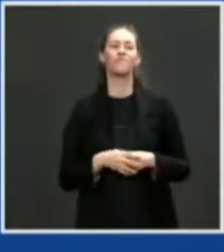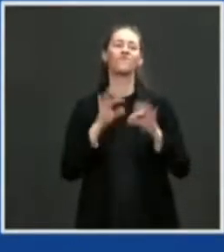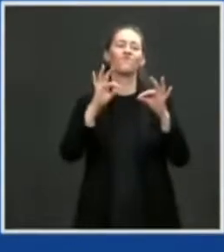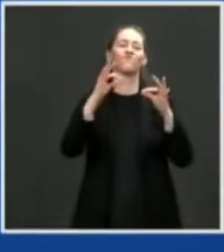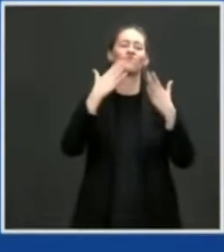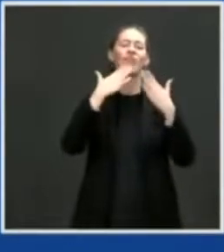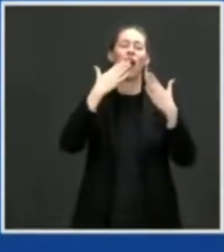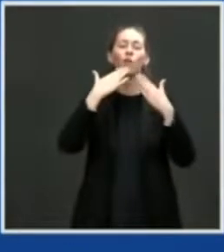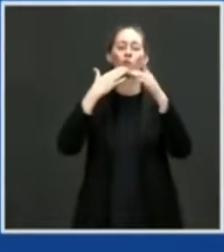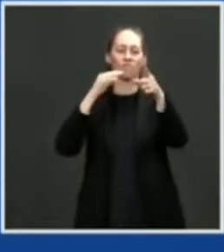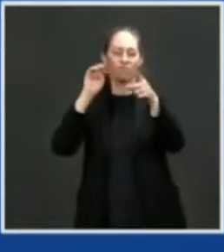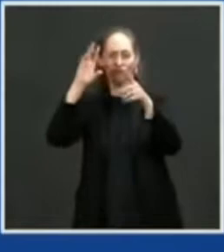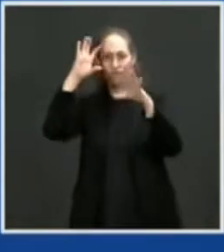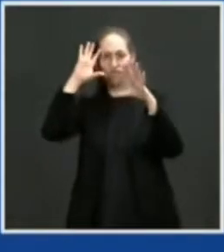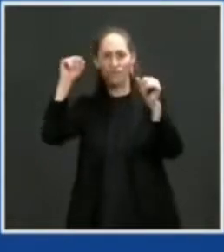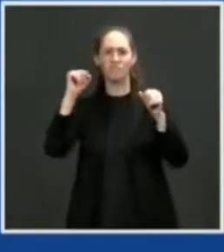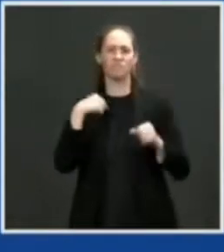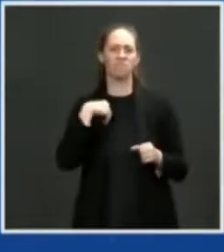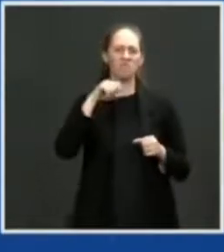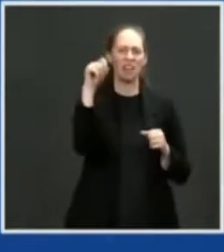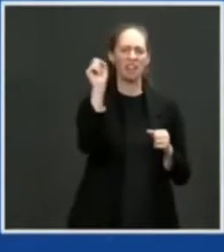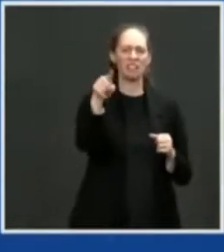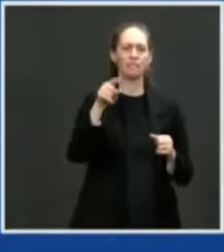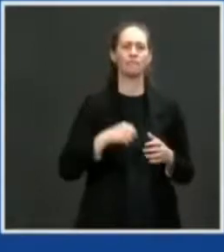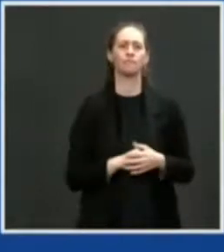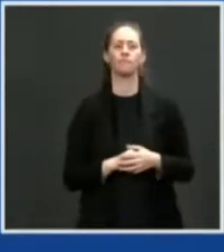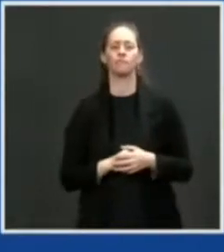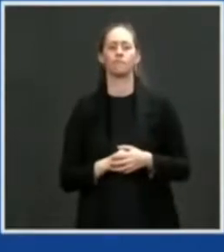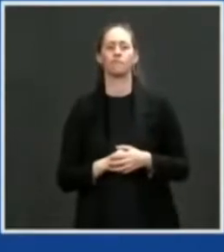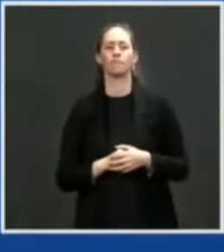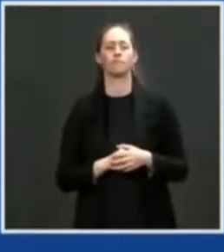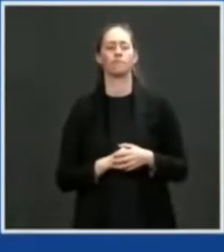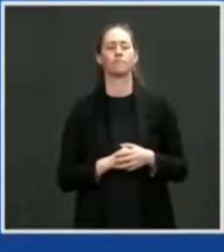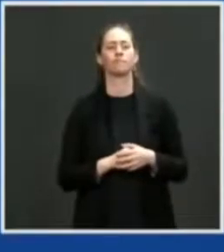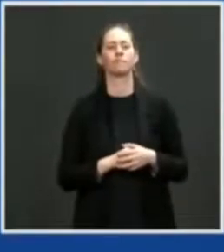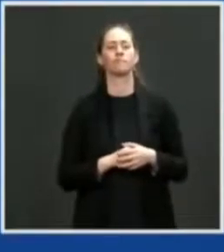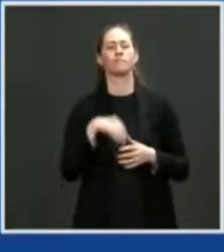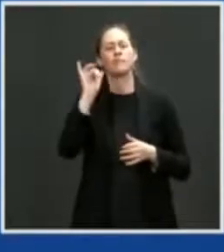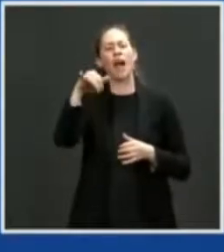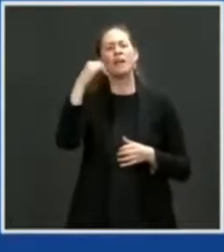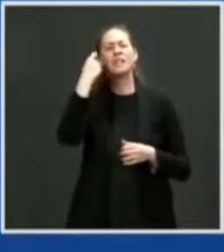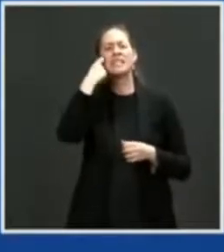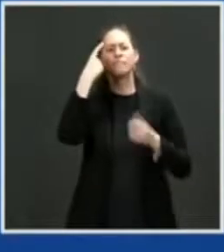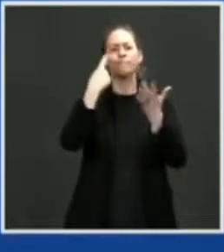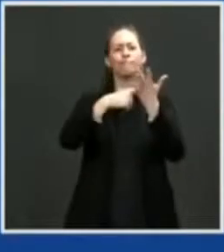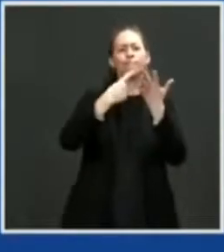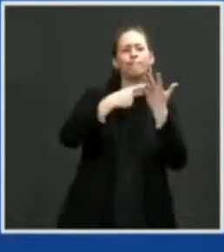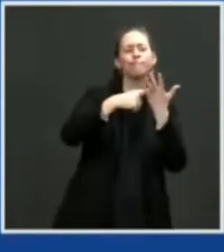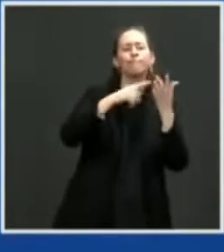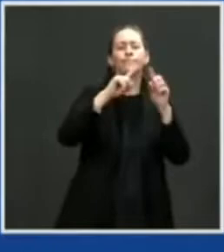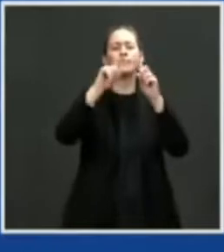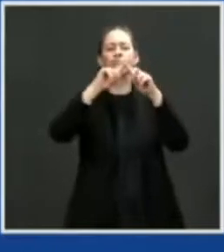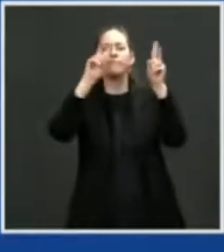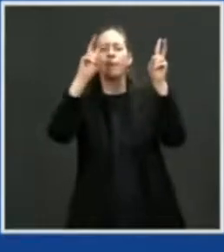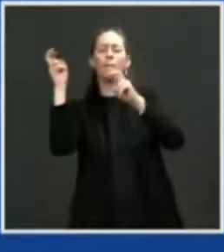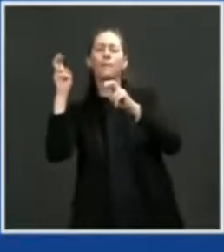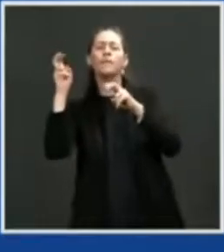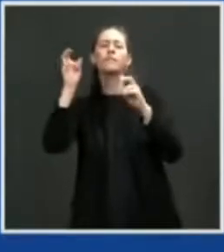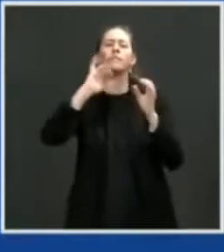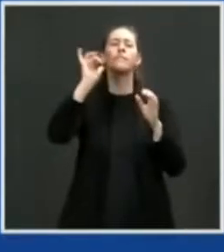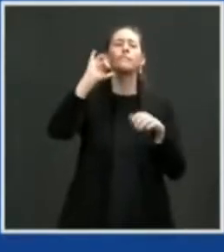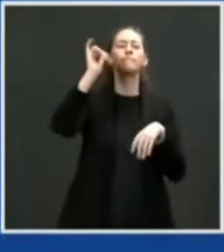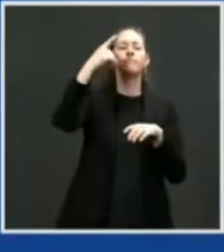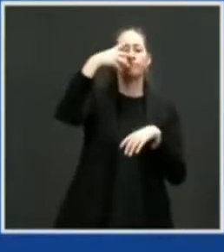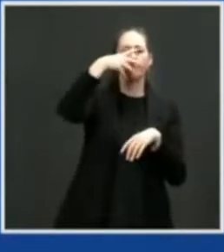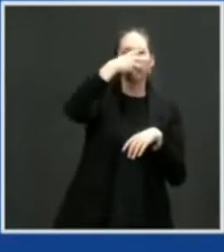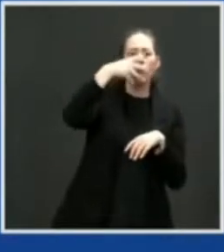given the conditions that You're were the just next contestant laid on The out Price is Right. at the migrant facilities at the U.S. border, Oh, will again you with the commit migrants.